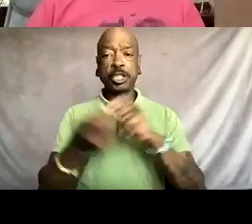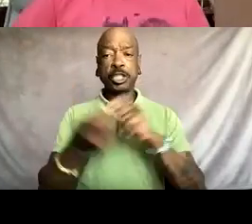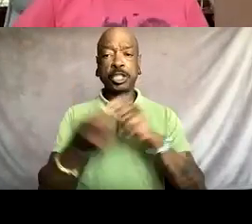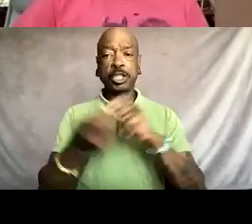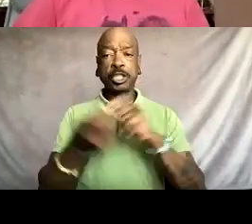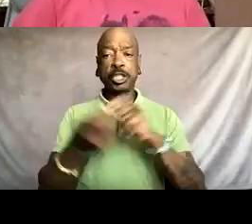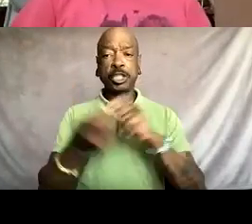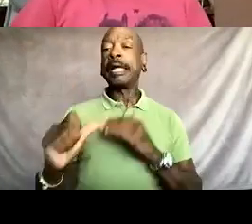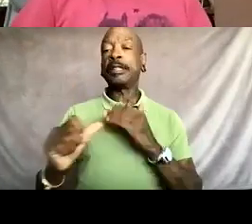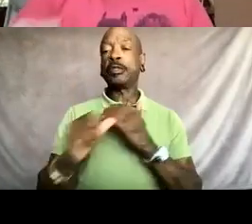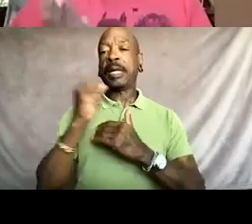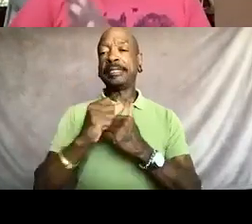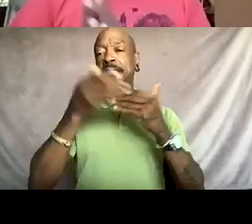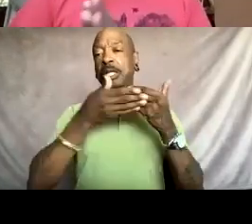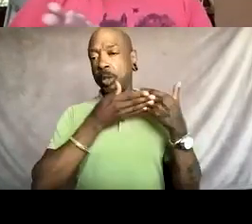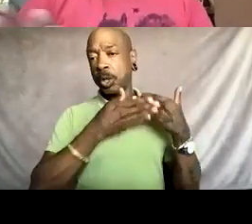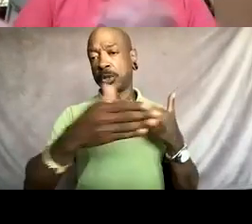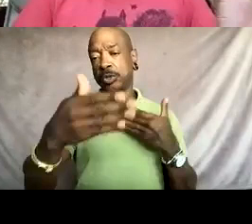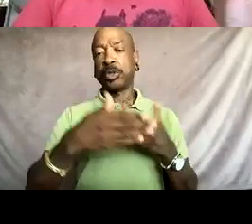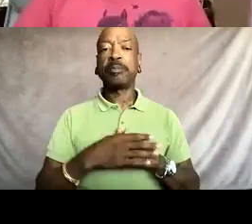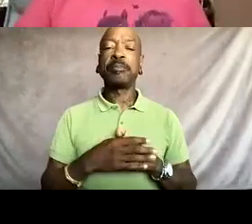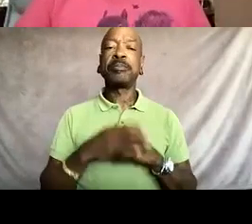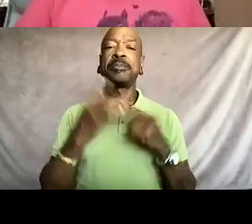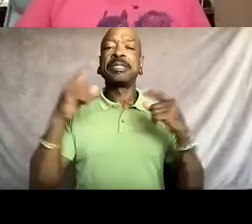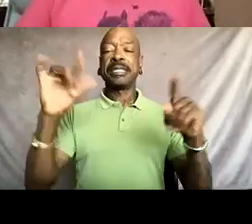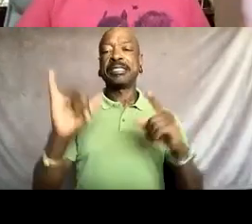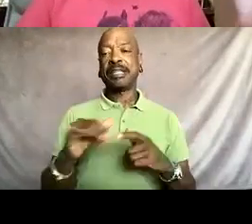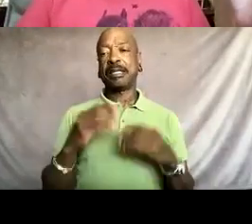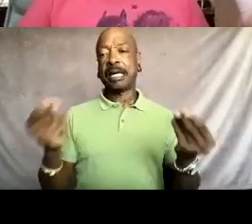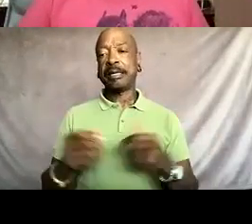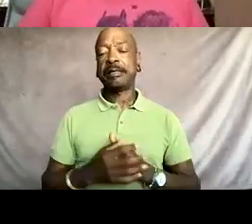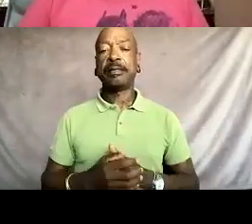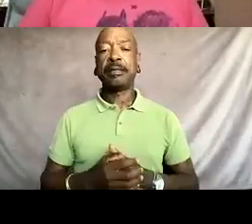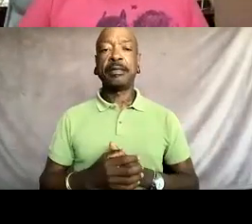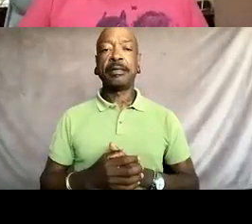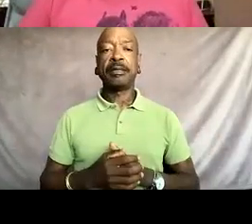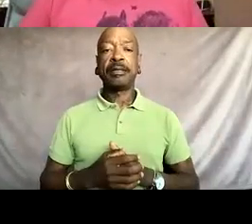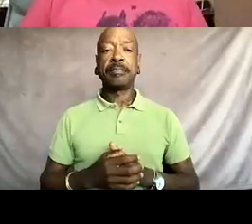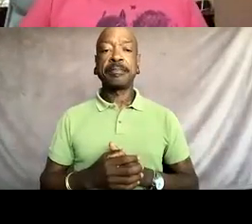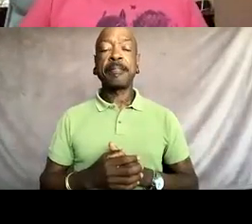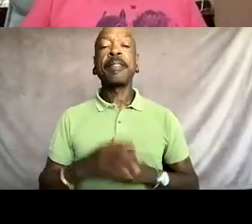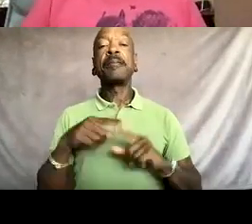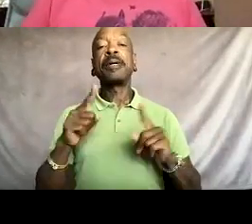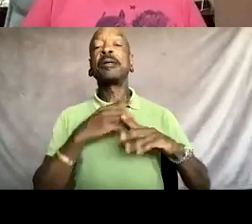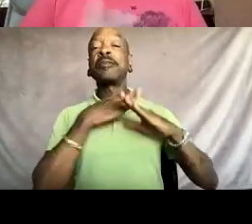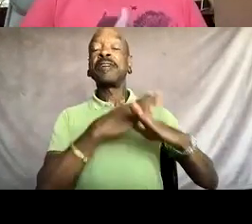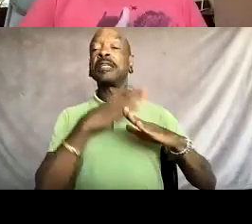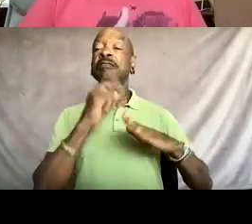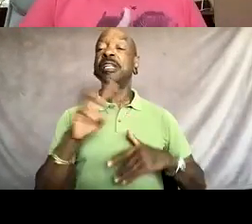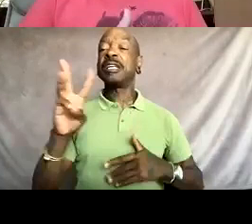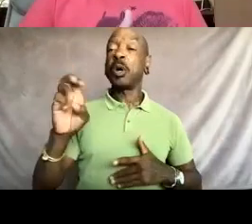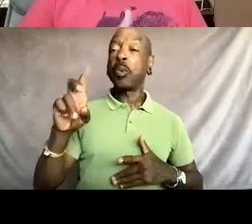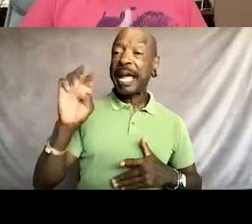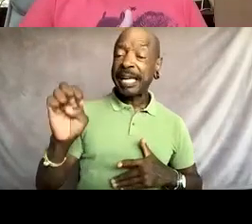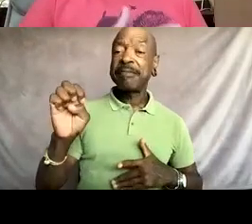long-term resilience of all of this. And one of the things that's essential is just preventing what is really a wave of land grabs that's